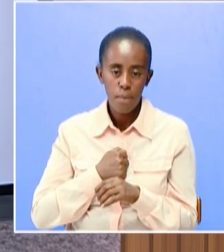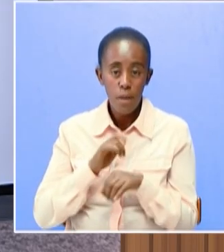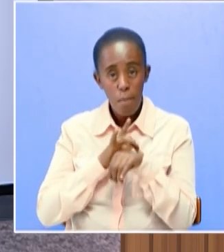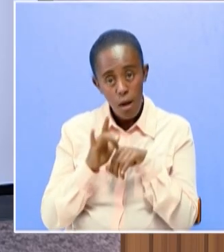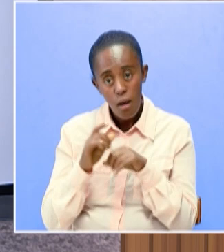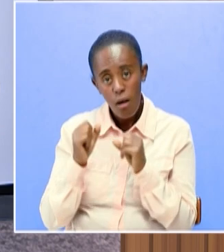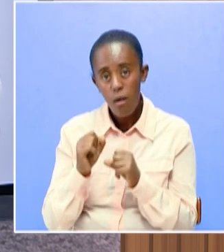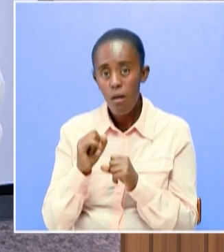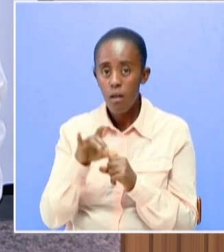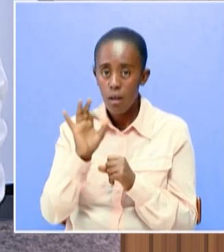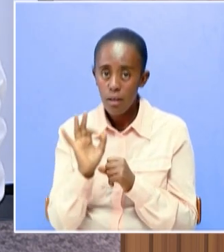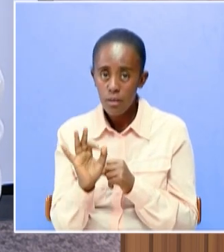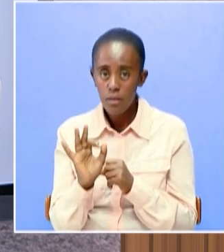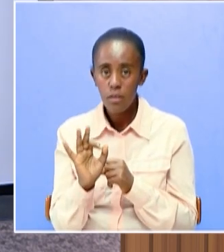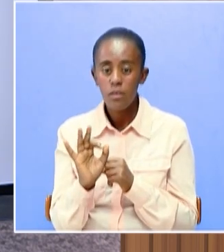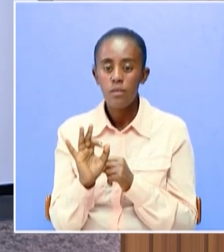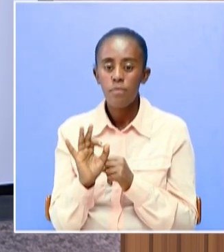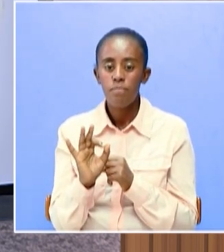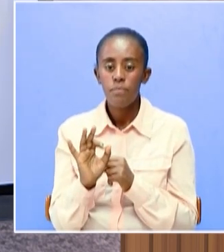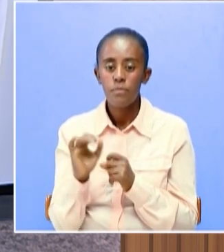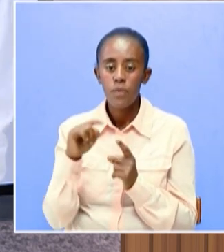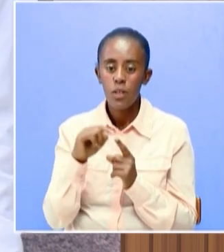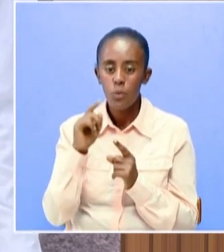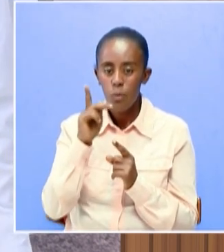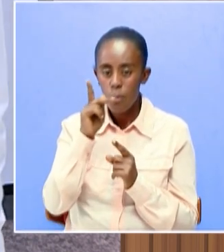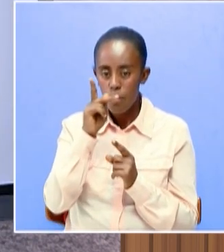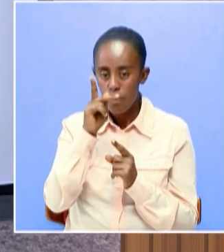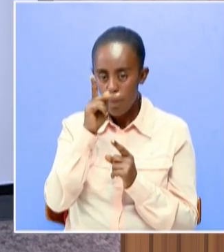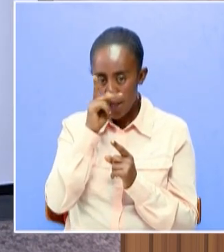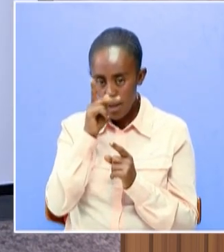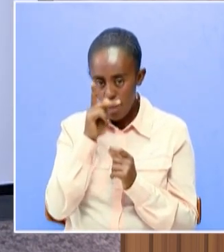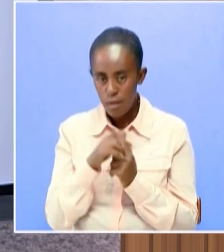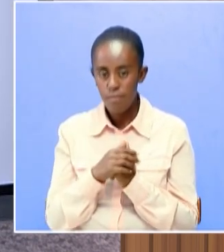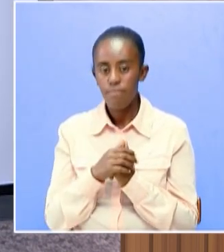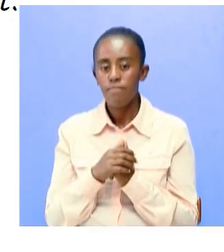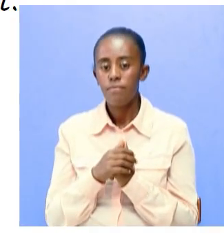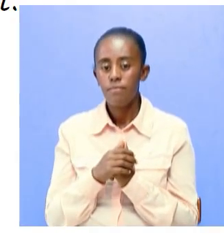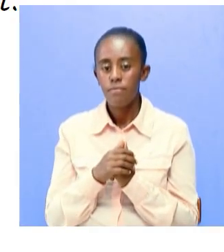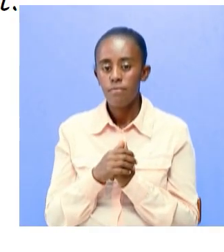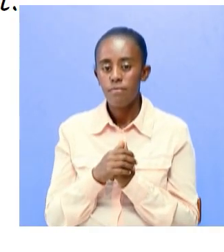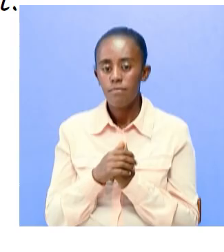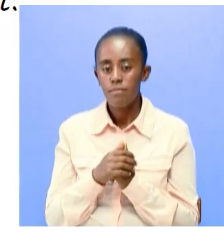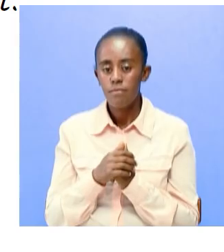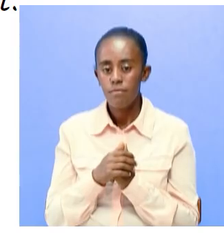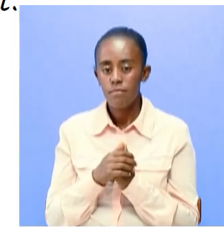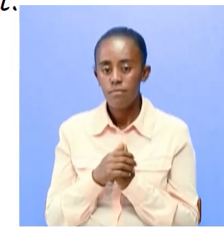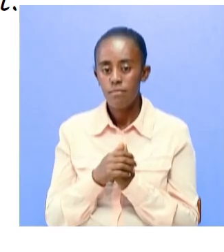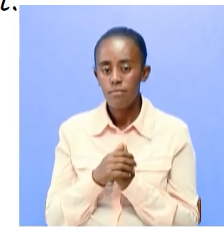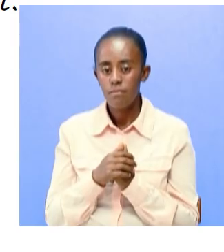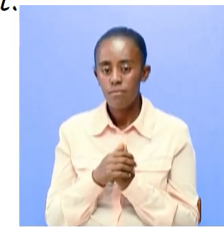Blank, can I get to Piazza? Then we have to put here what?